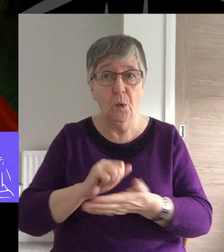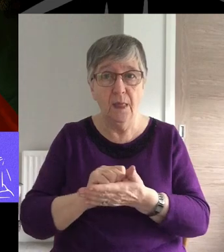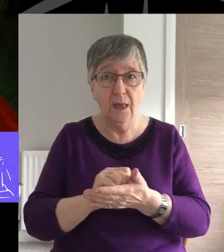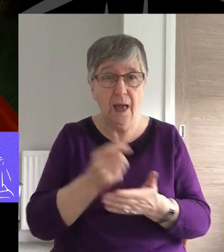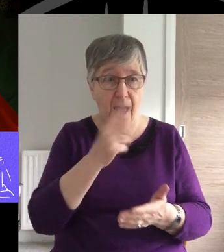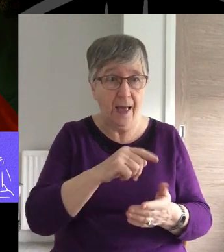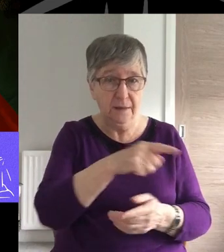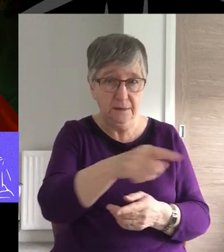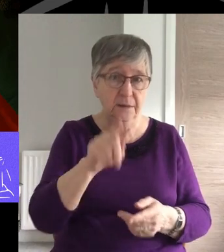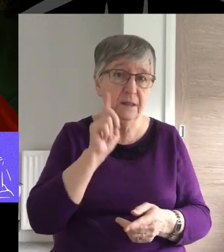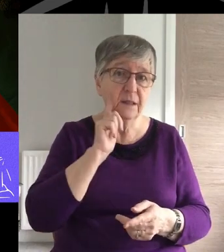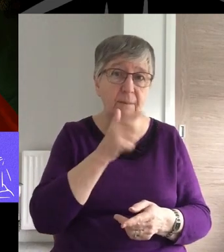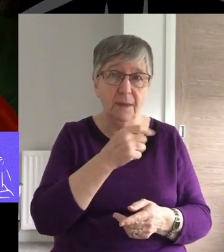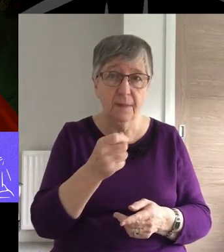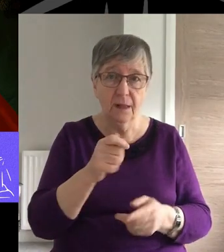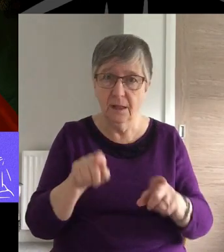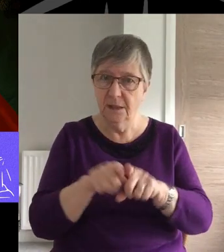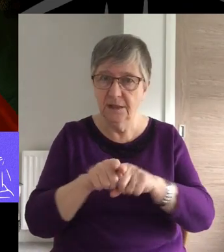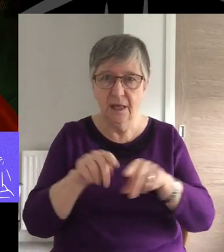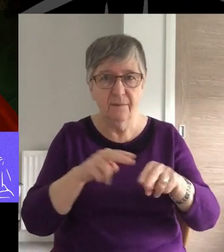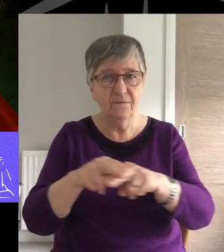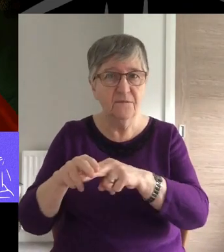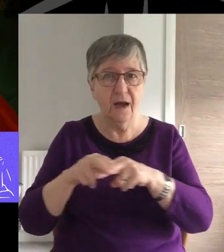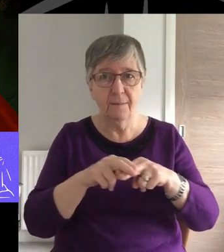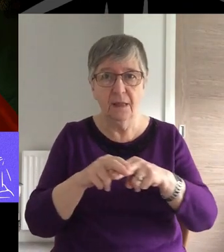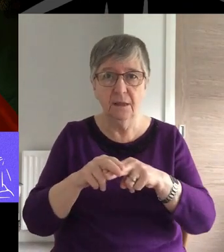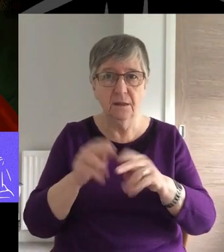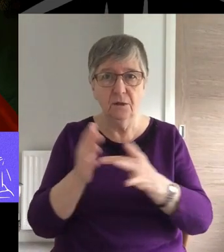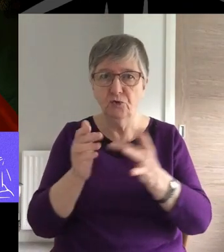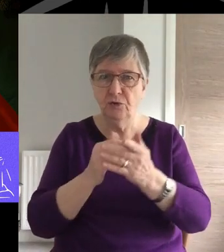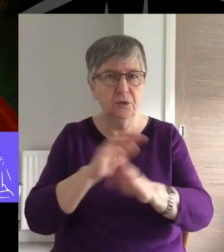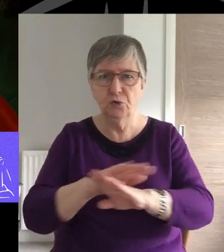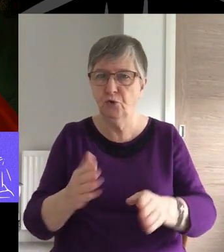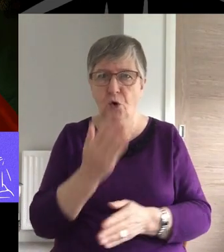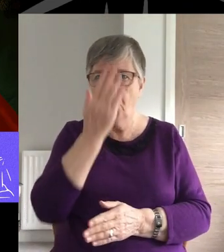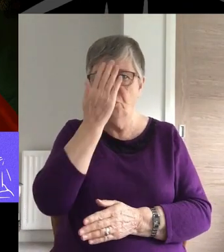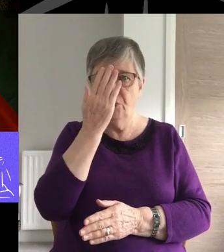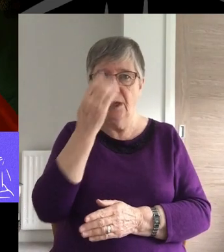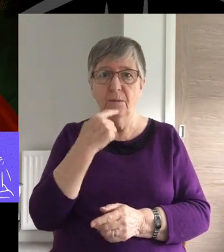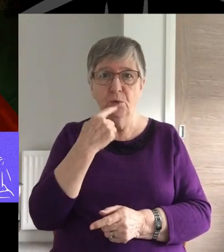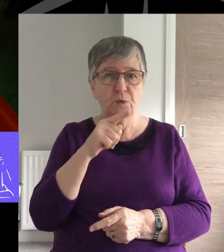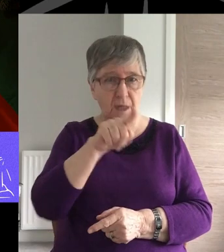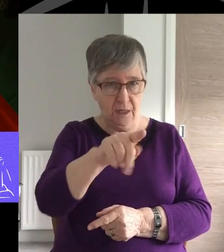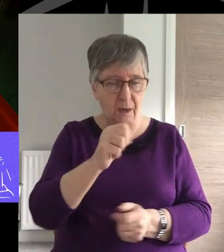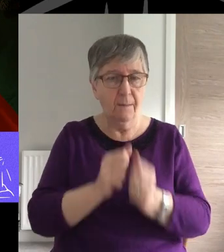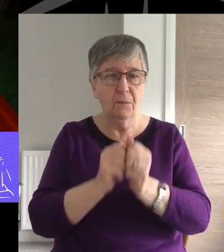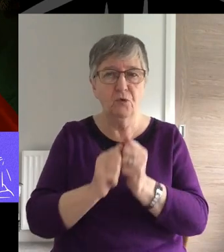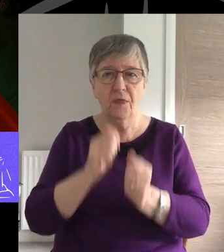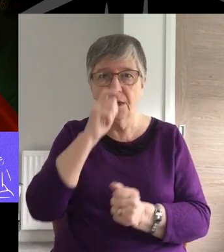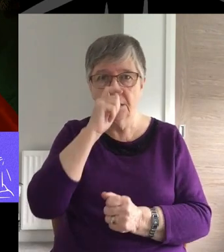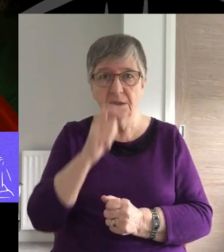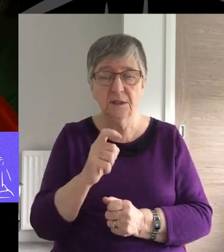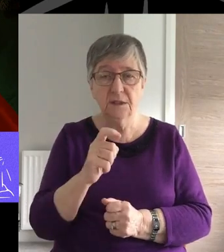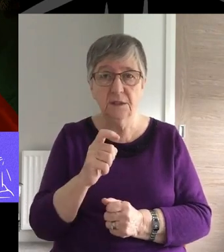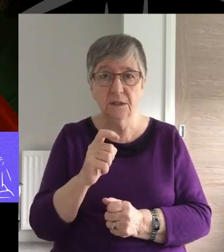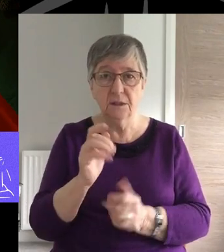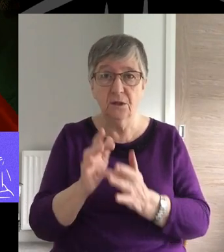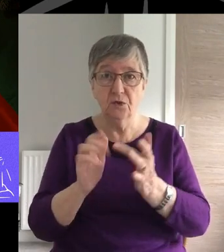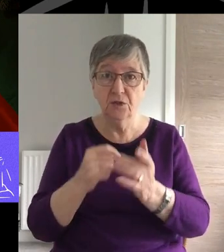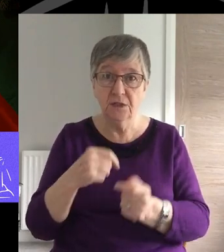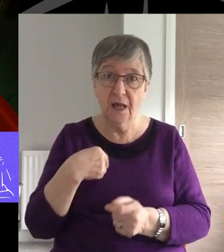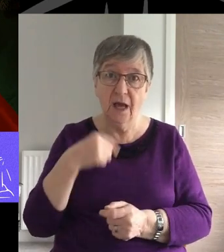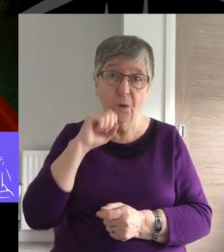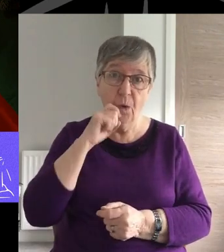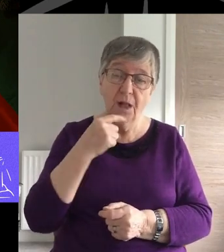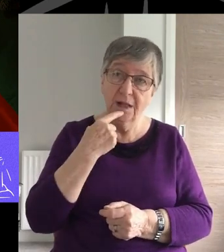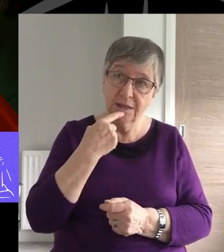are of the same family. So Jesus is not ashamed to call them brothers and sisters. He says, I will declare your name